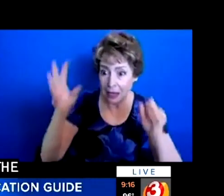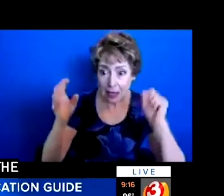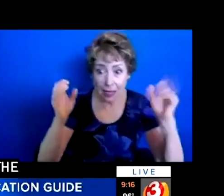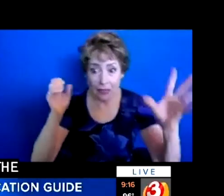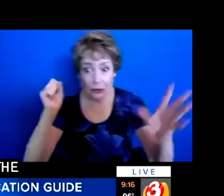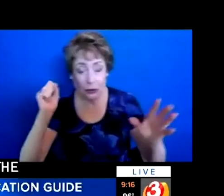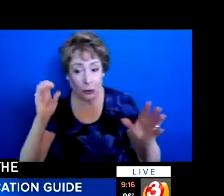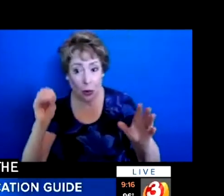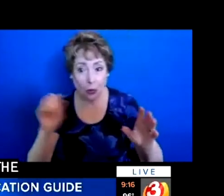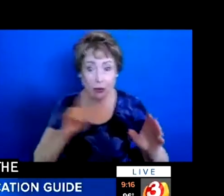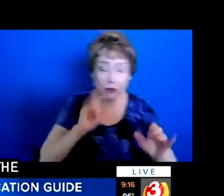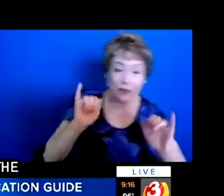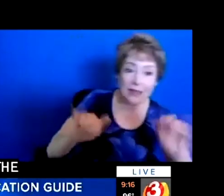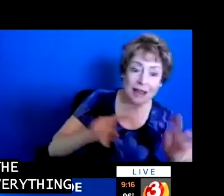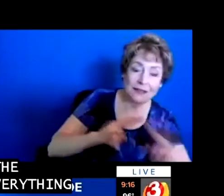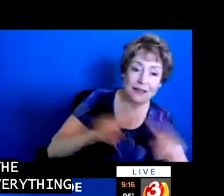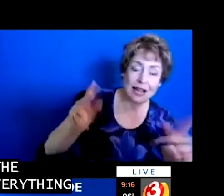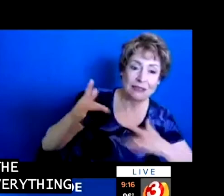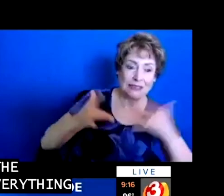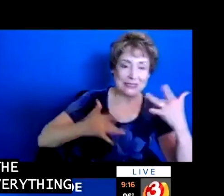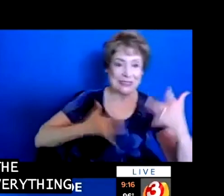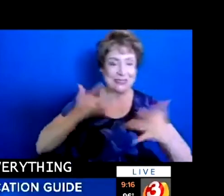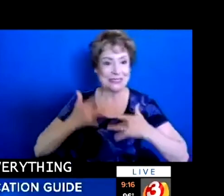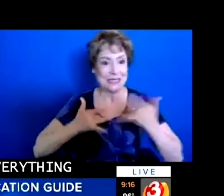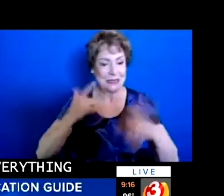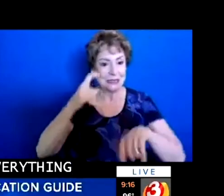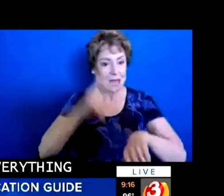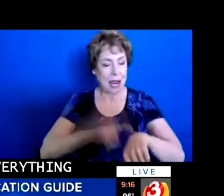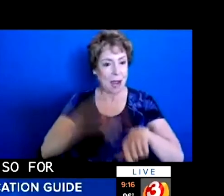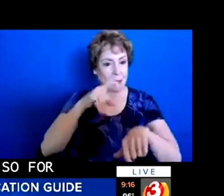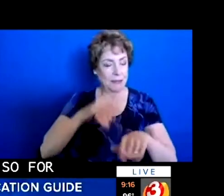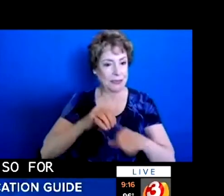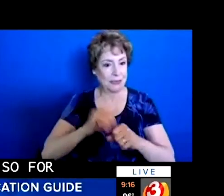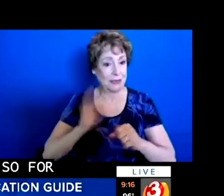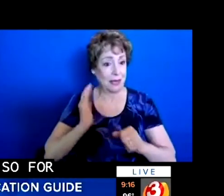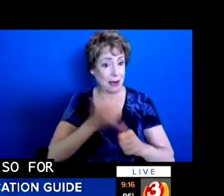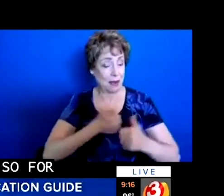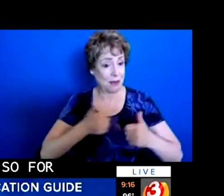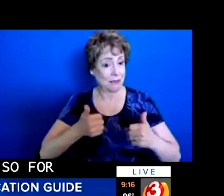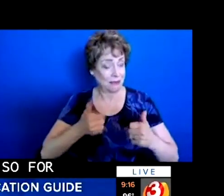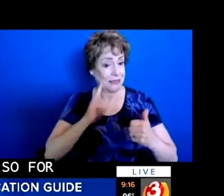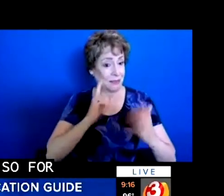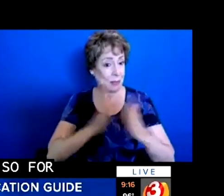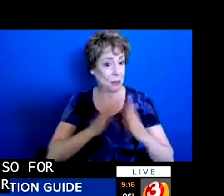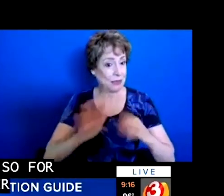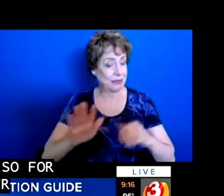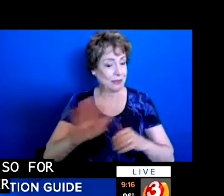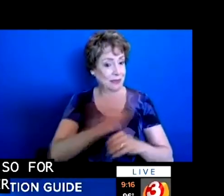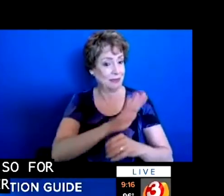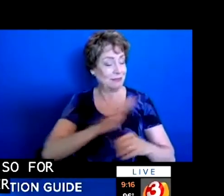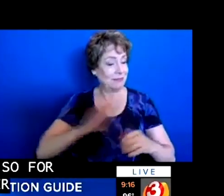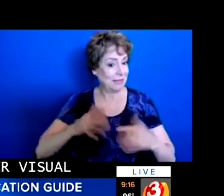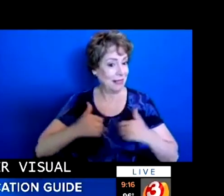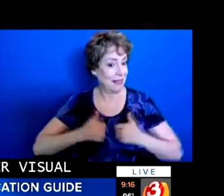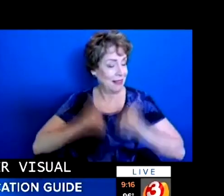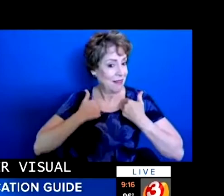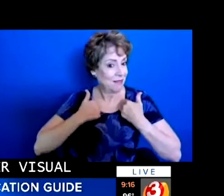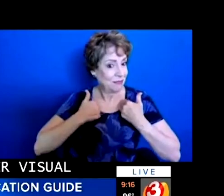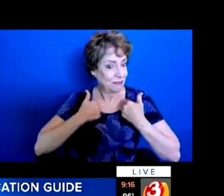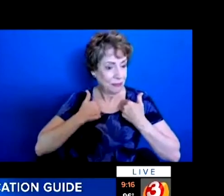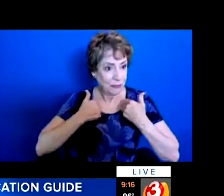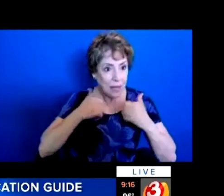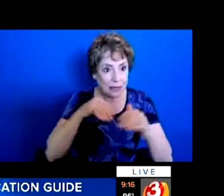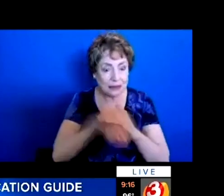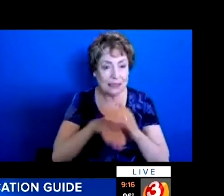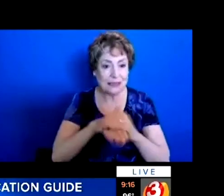form and so for us to put that into their visual language american sign language is a very very exciting time